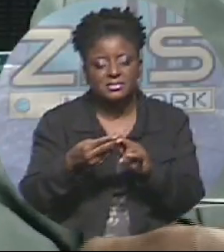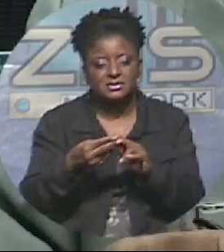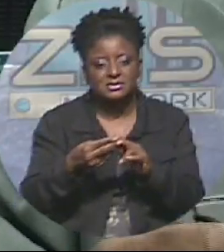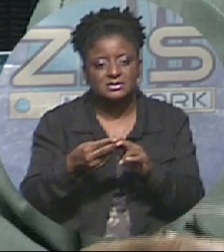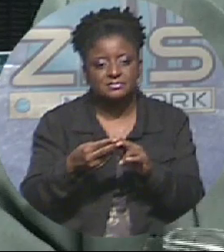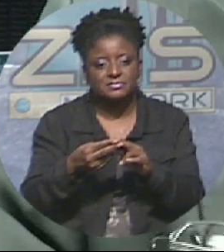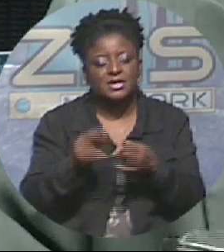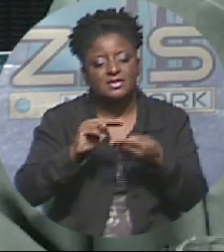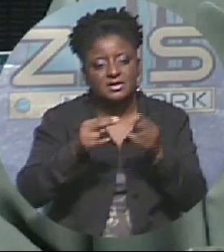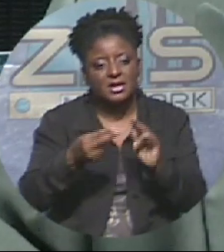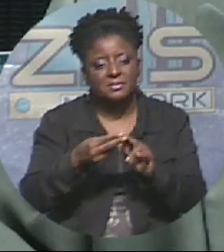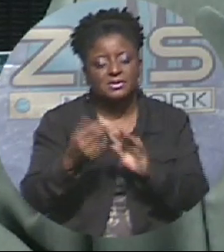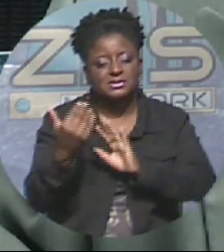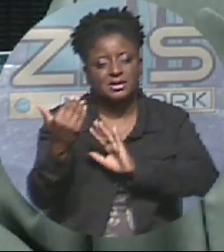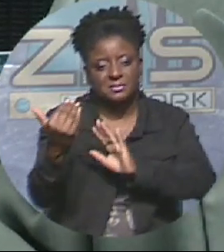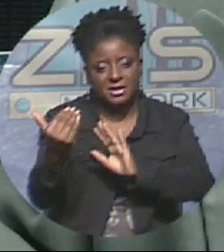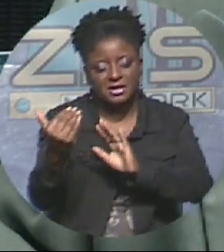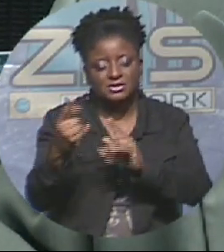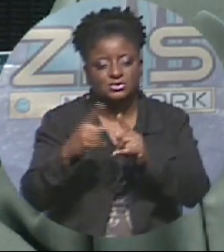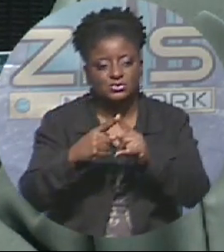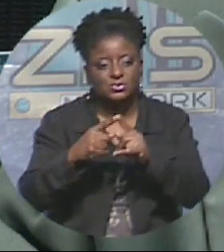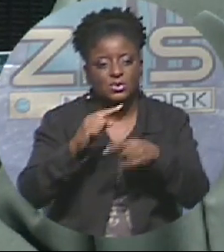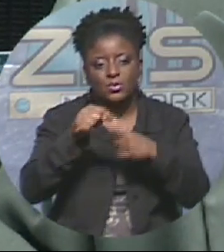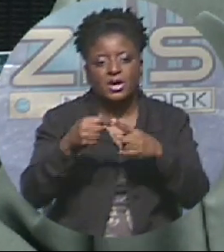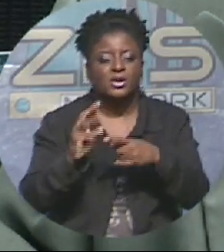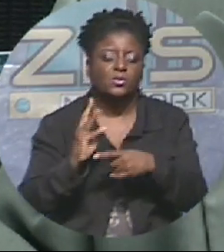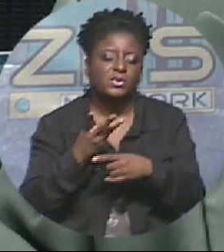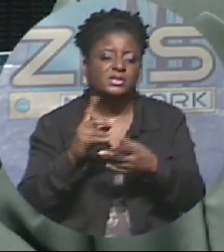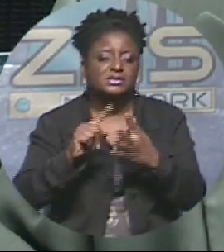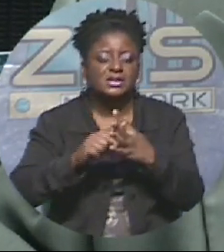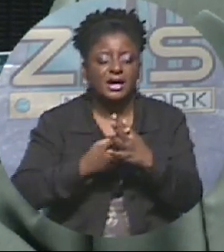The numbers compared to when we started